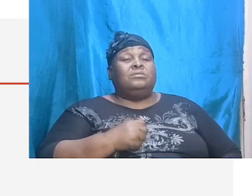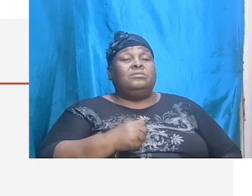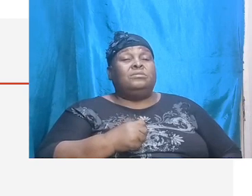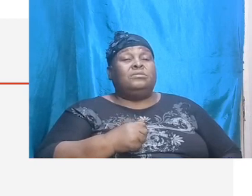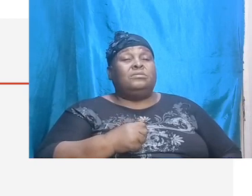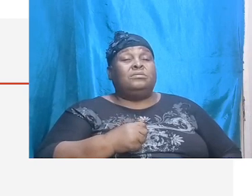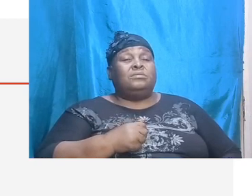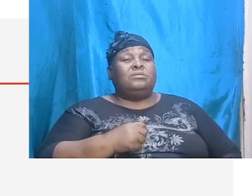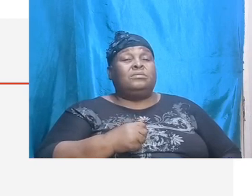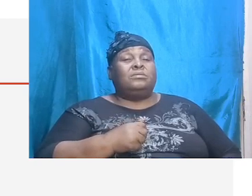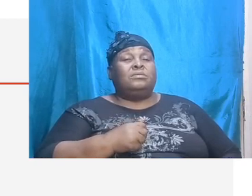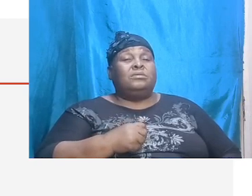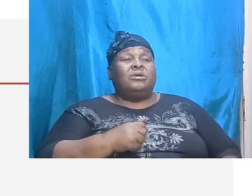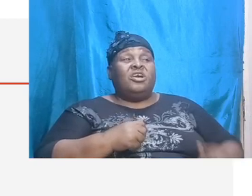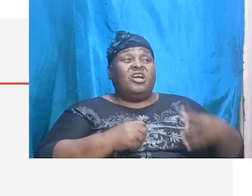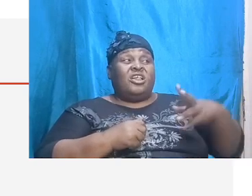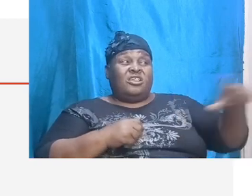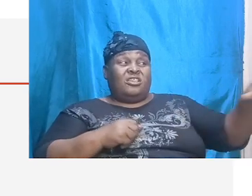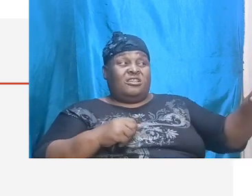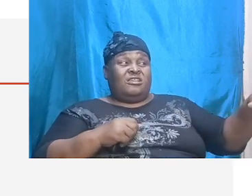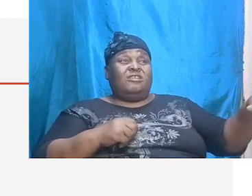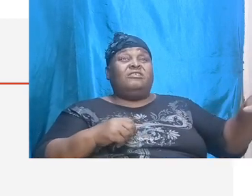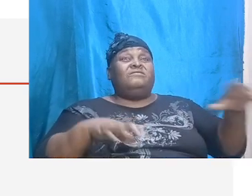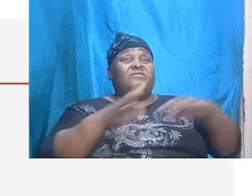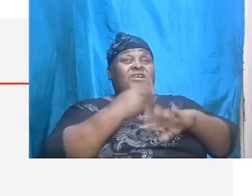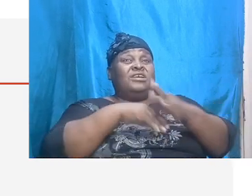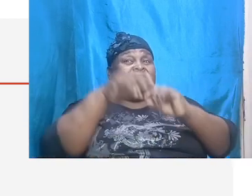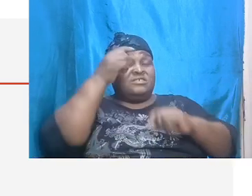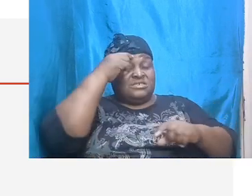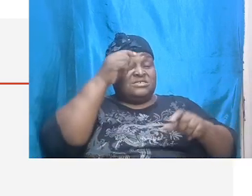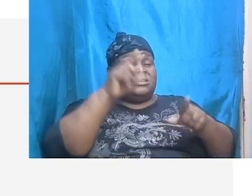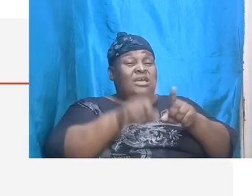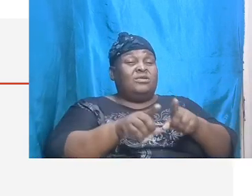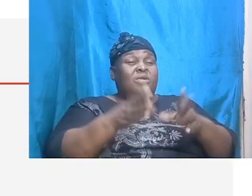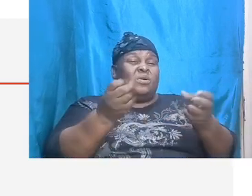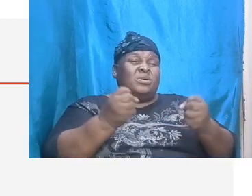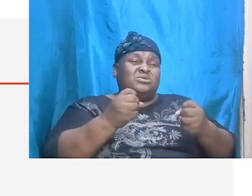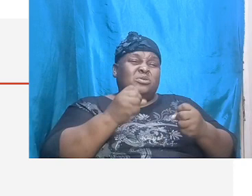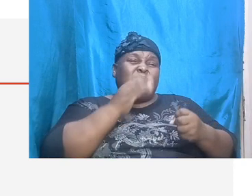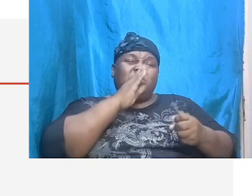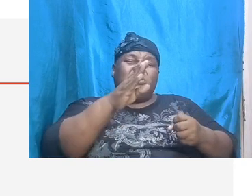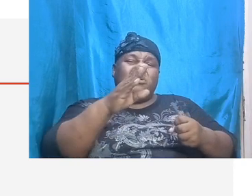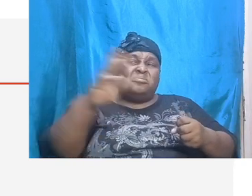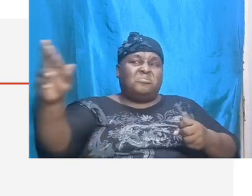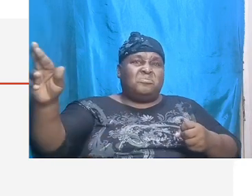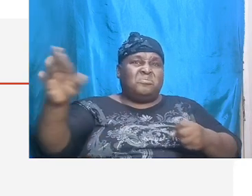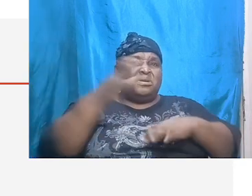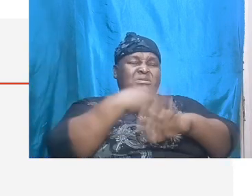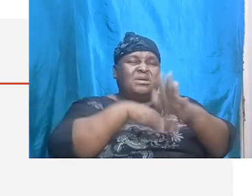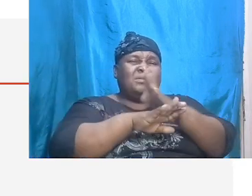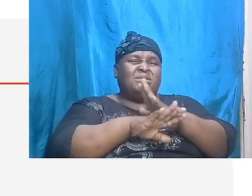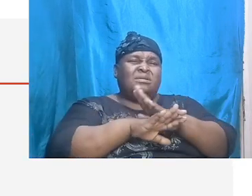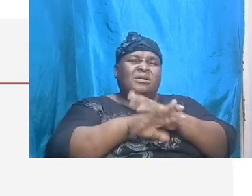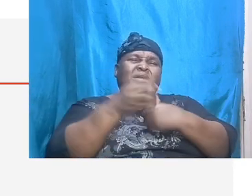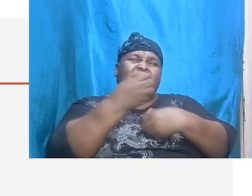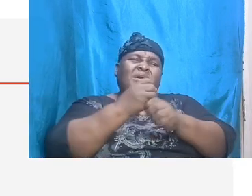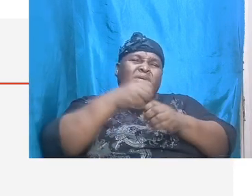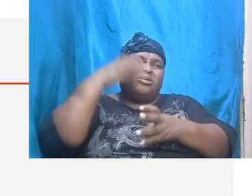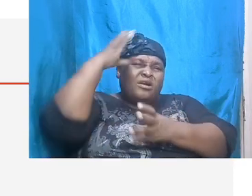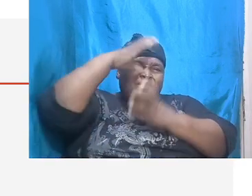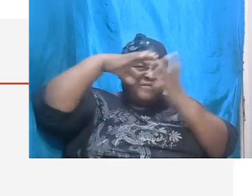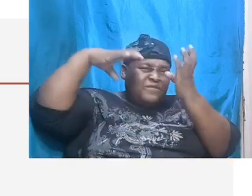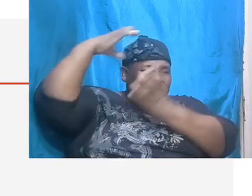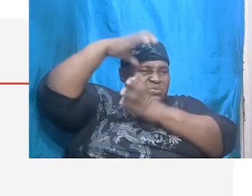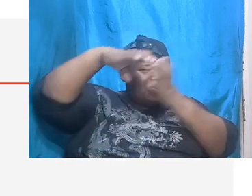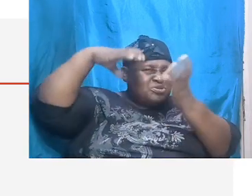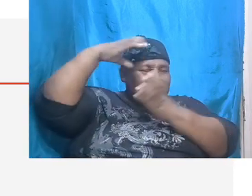Or better yet, your left hand decides that you want to be the right hand. You're going to cause confusion. Amen. And guess what? Your body is not